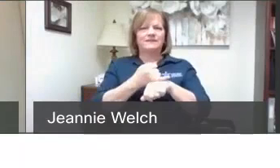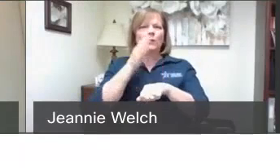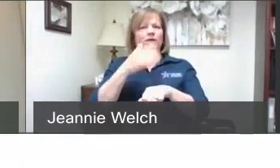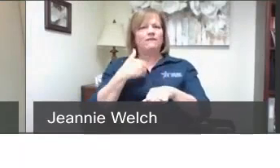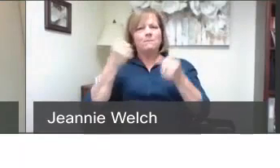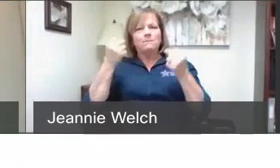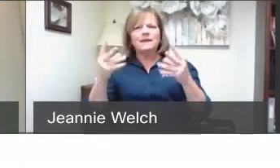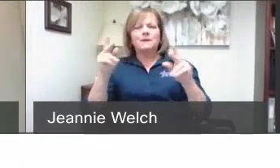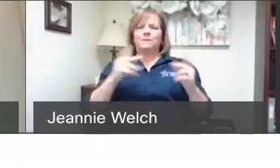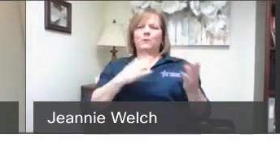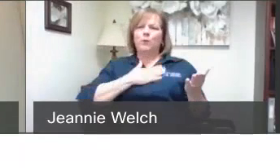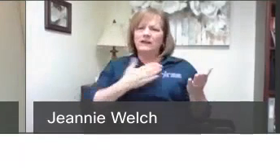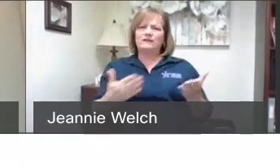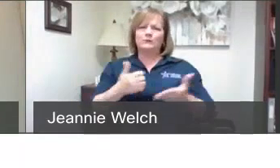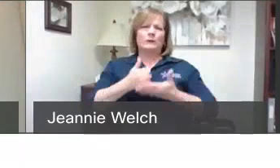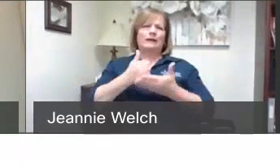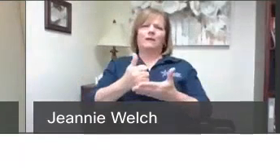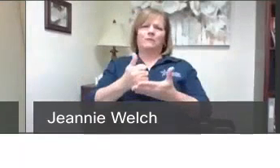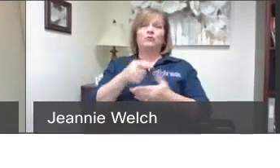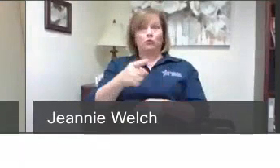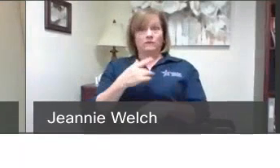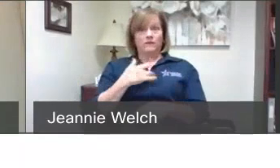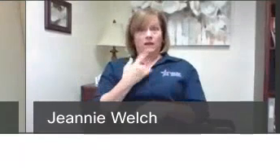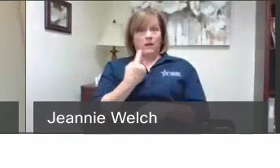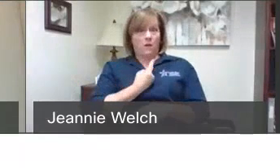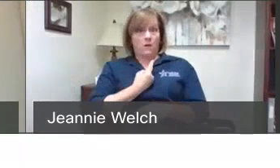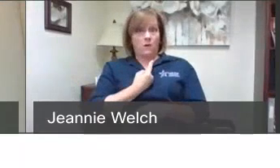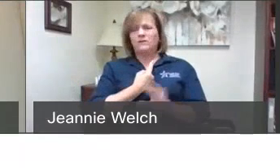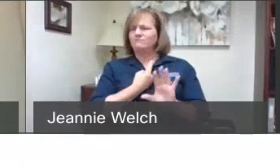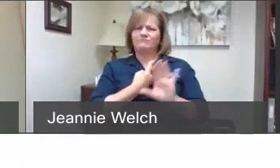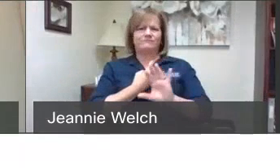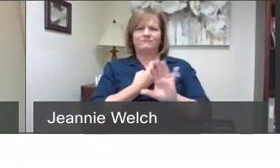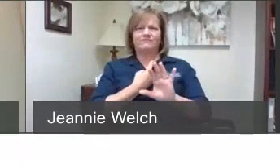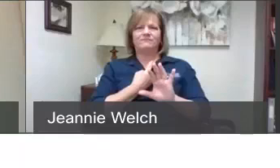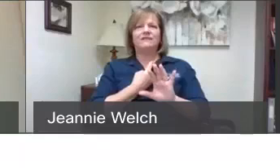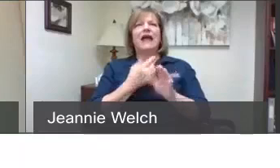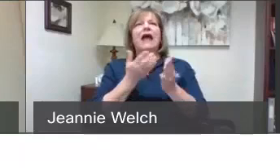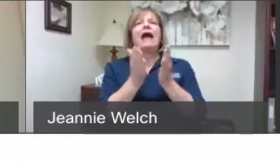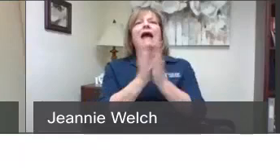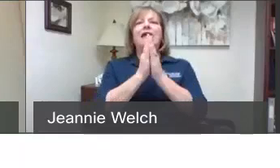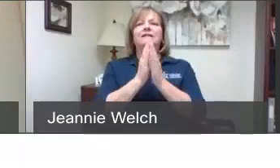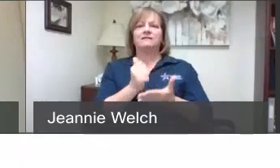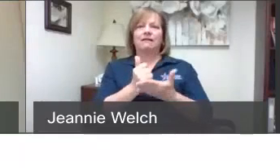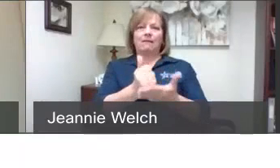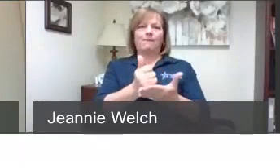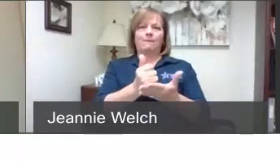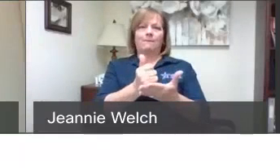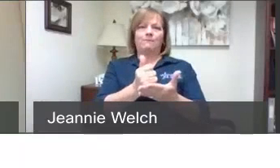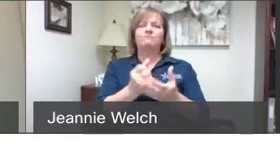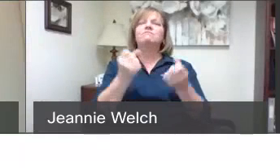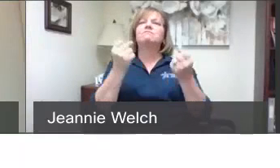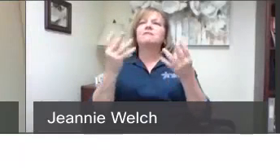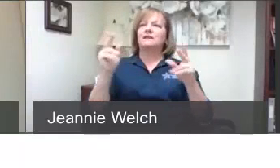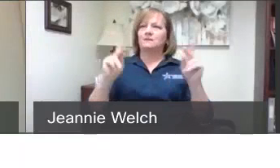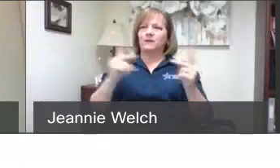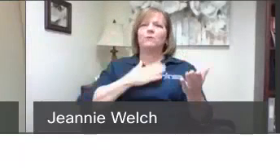if anytime you feel as if you're alone, don't worry about it. Reach out, get help, because there are plenty of people that are here to